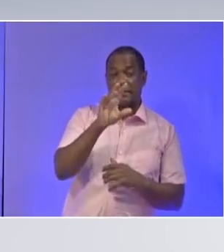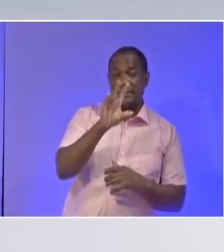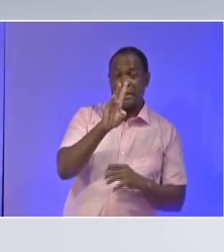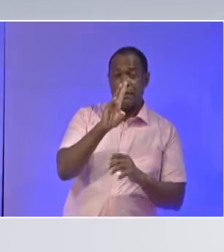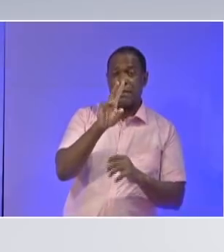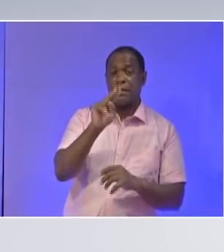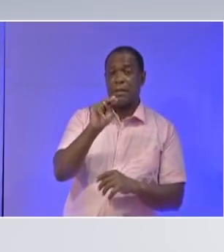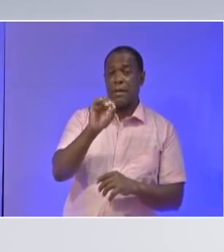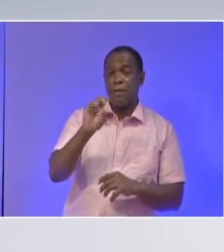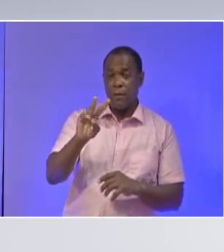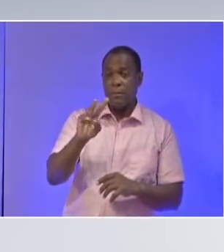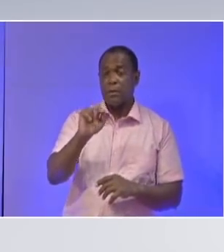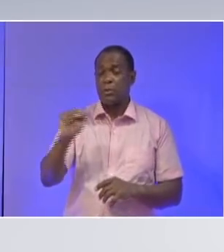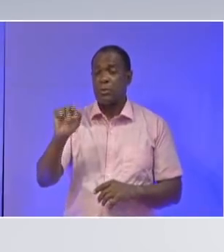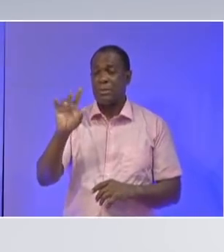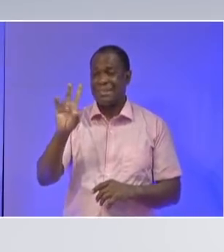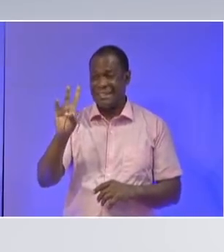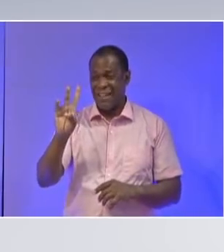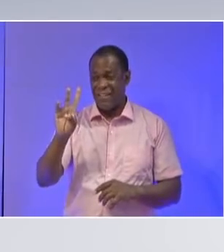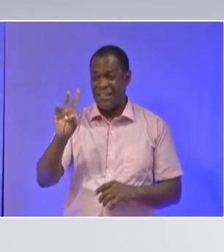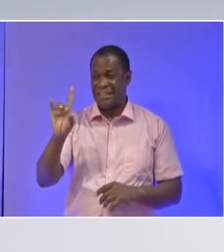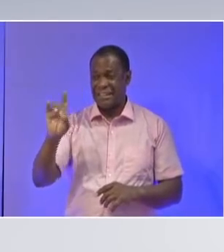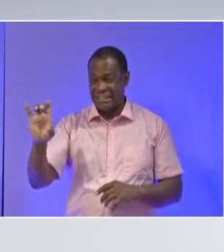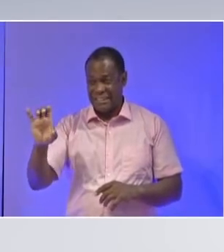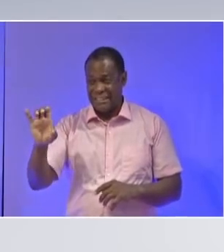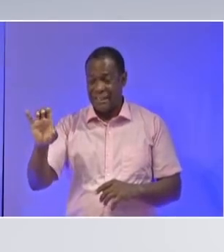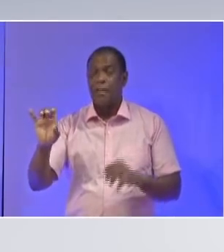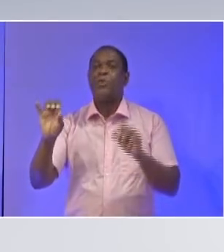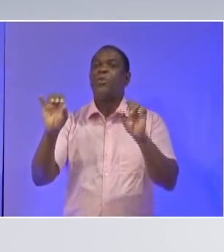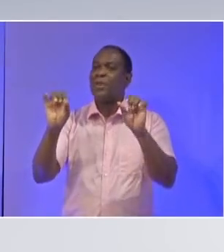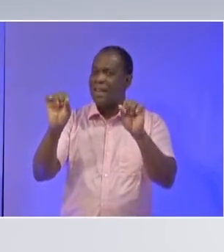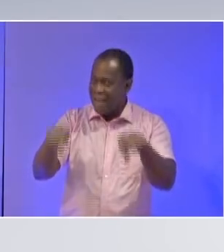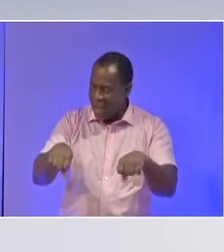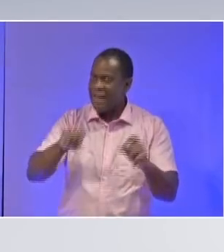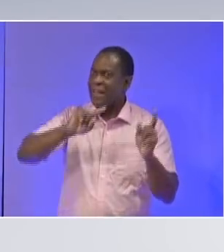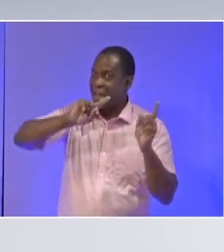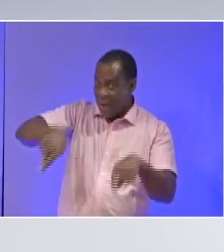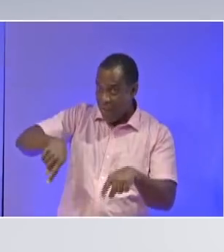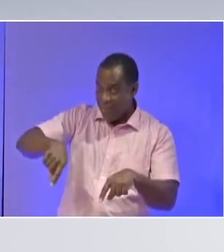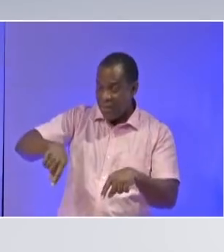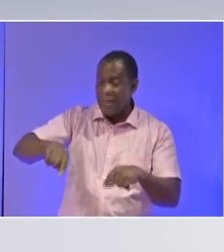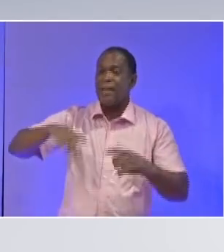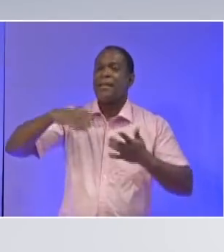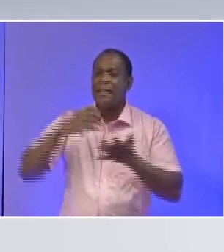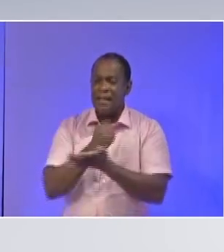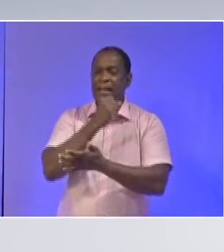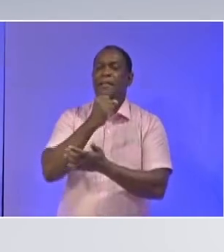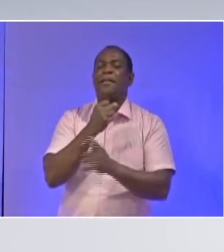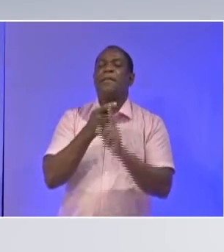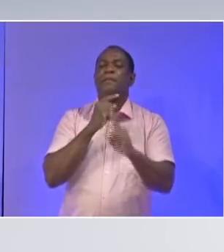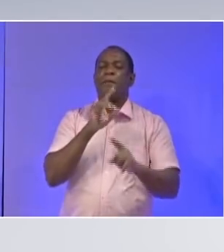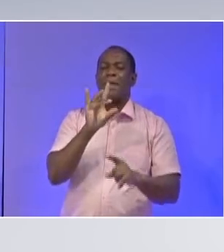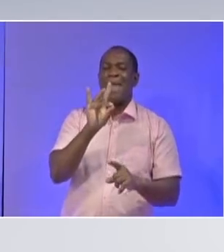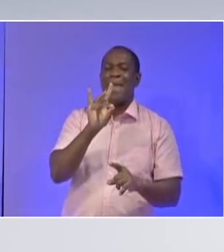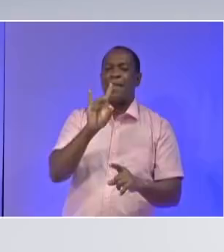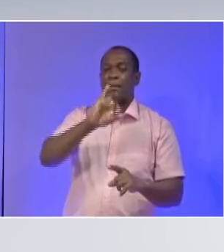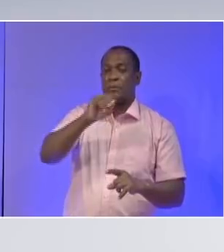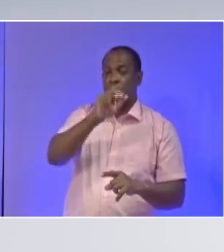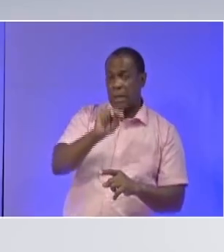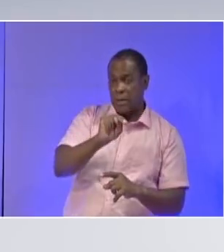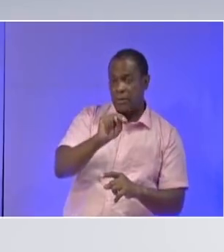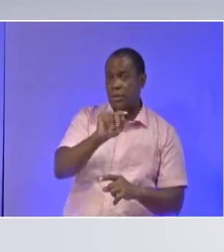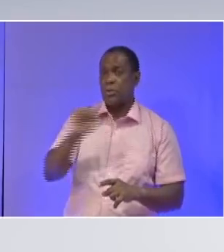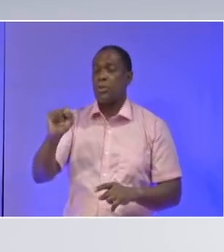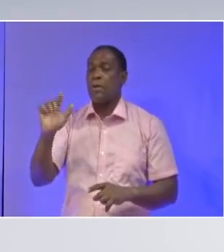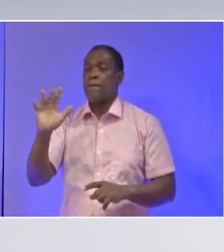the 7th of December, you come in again today from the 8th of January down to the 5th of February to get